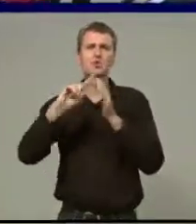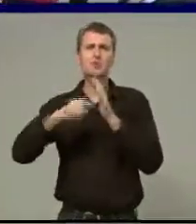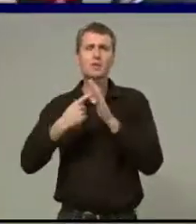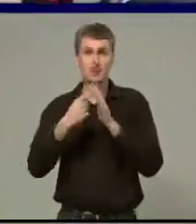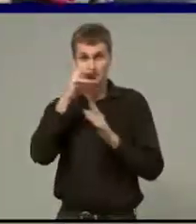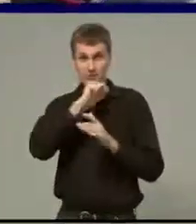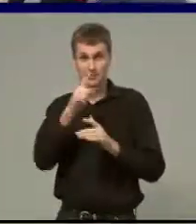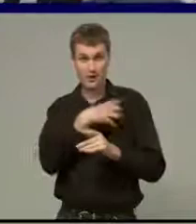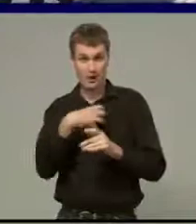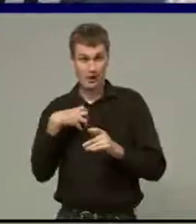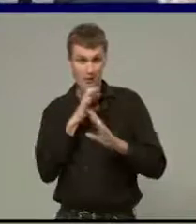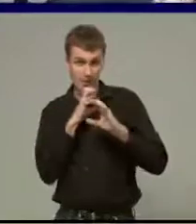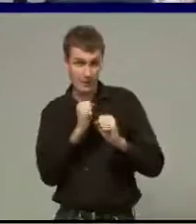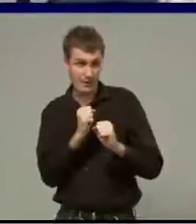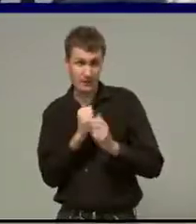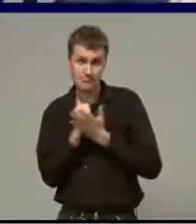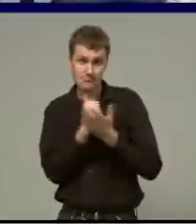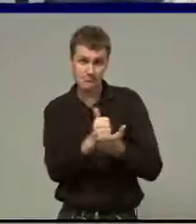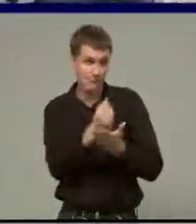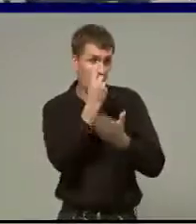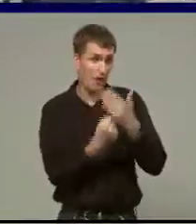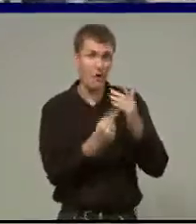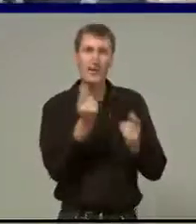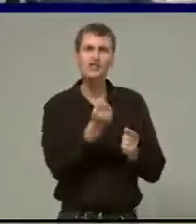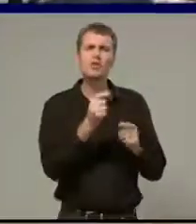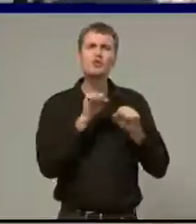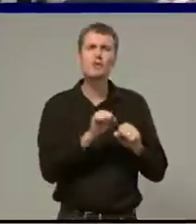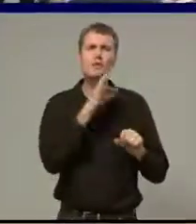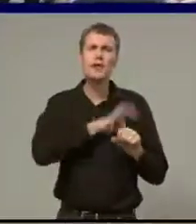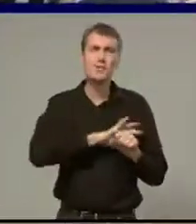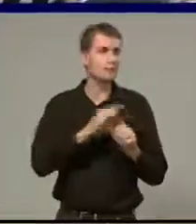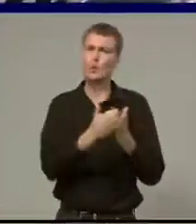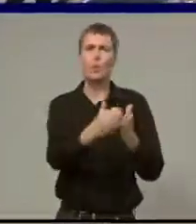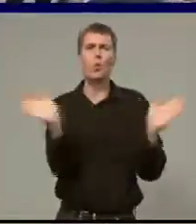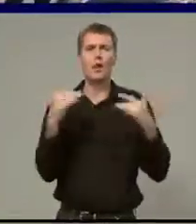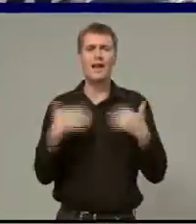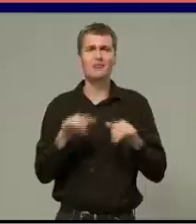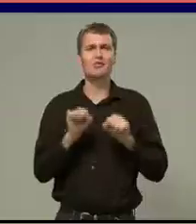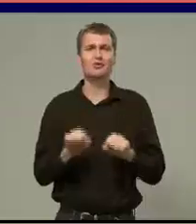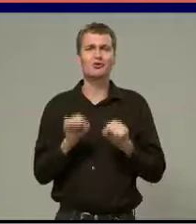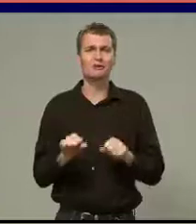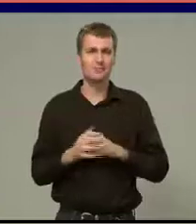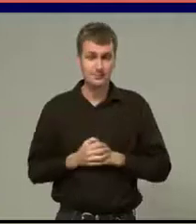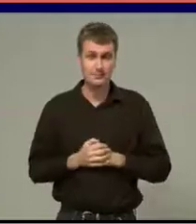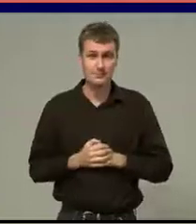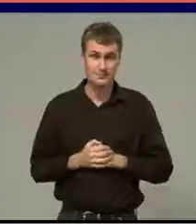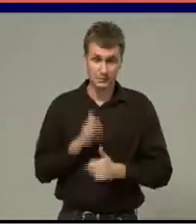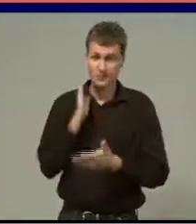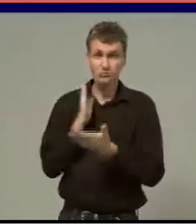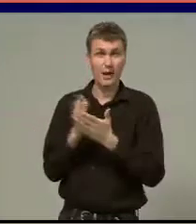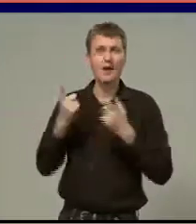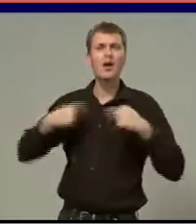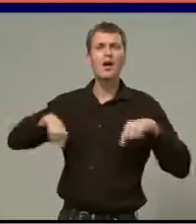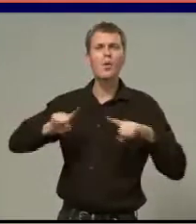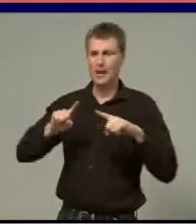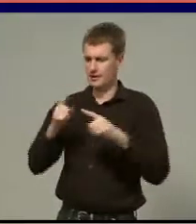government's commitment will benefit not only the engineering students, but every Canterbury student. Ultimately, what we are doing is